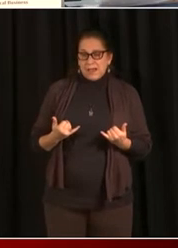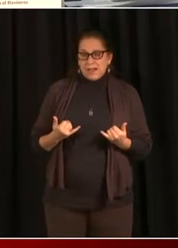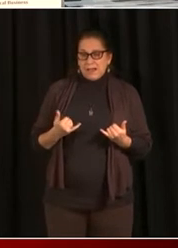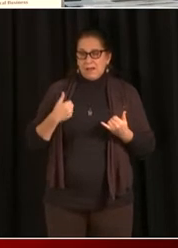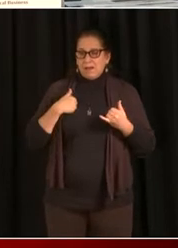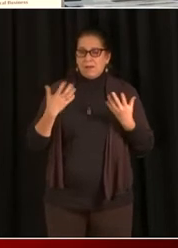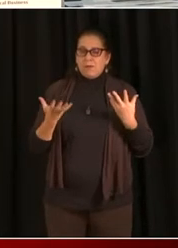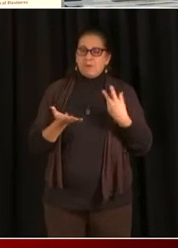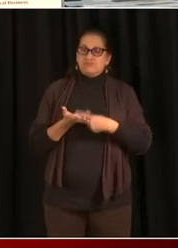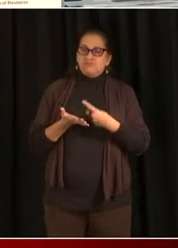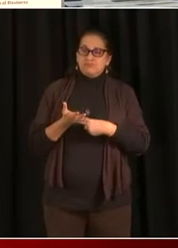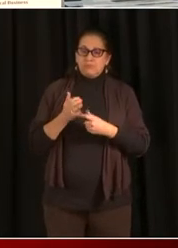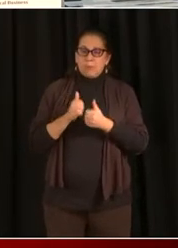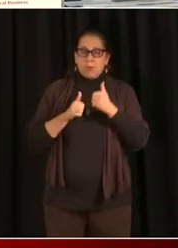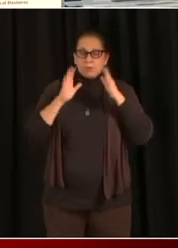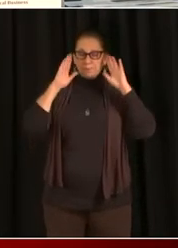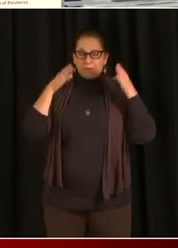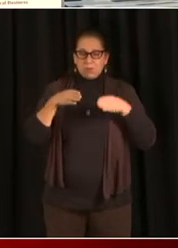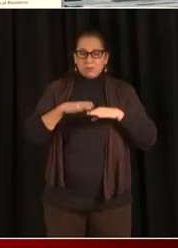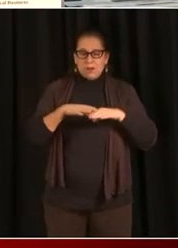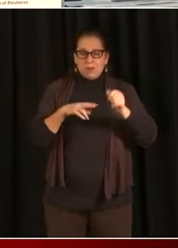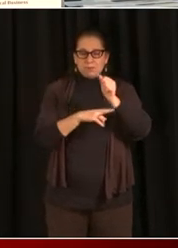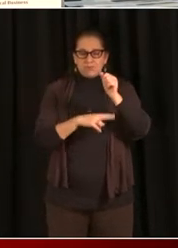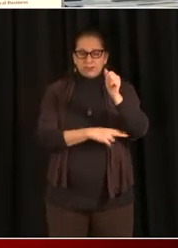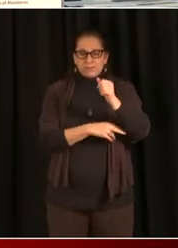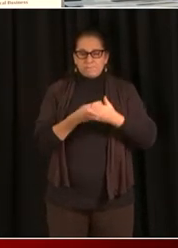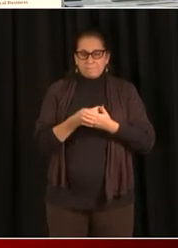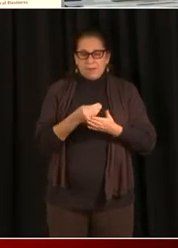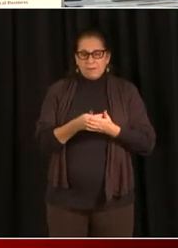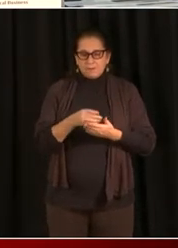Fund, but DSLBD also has